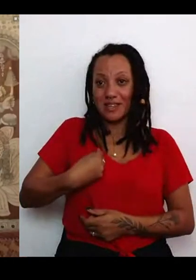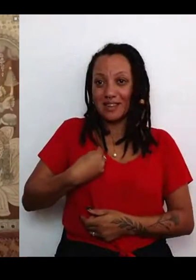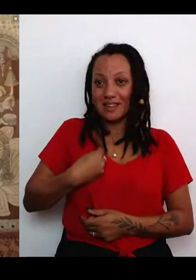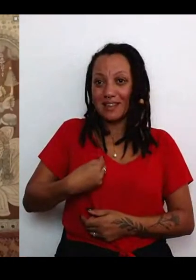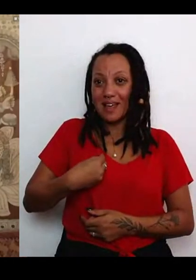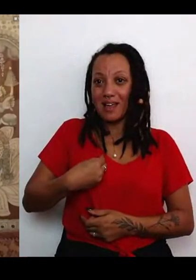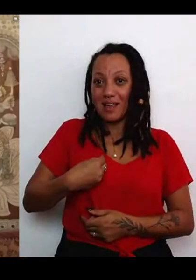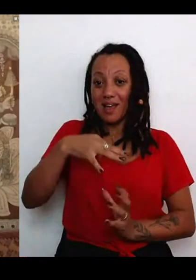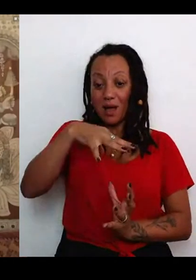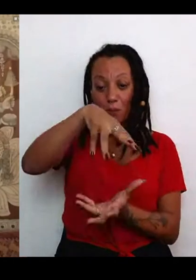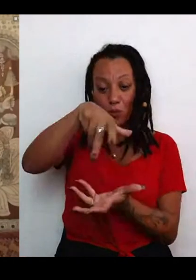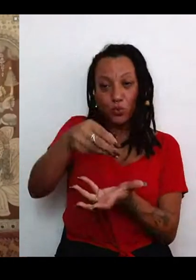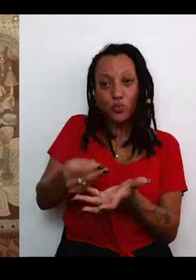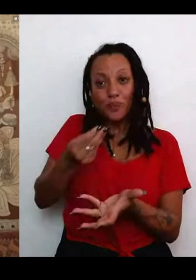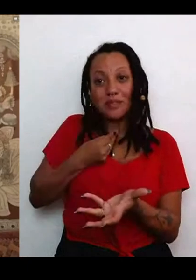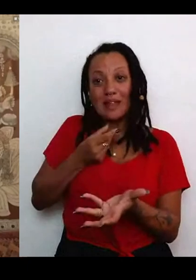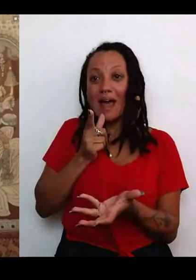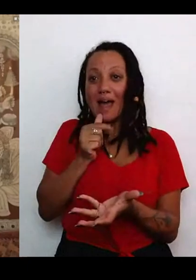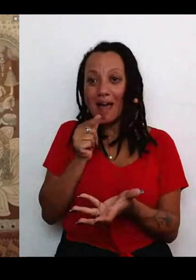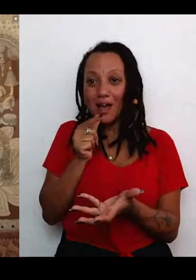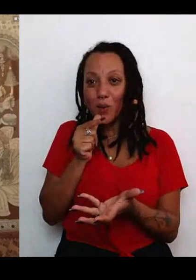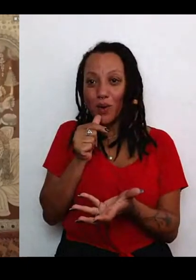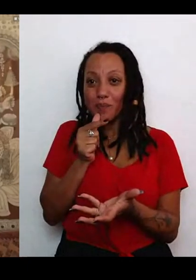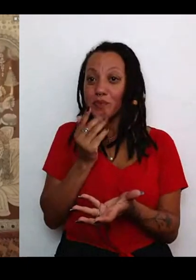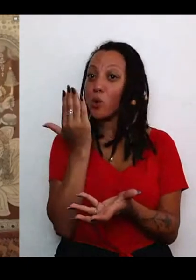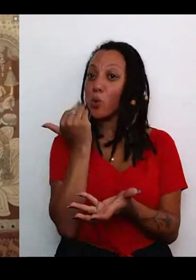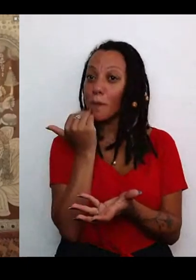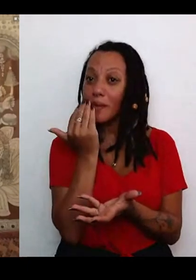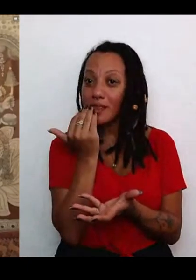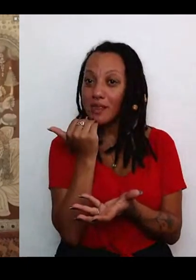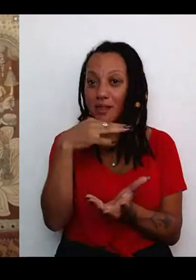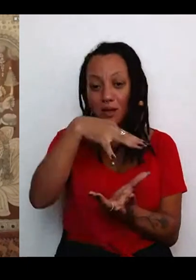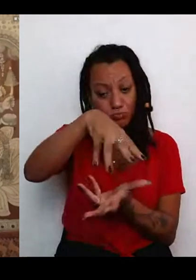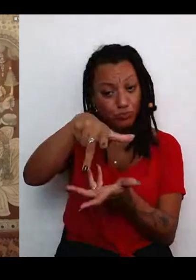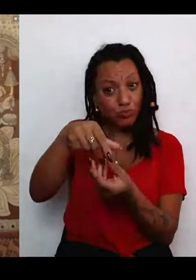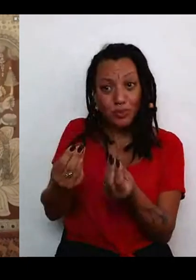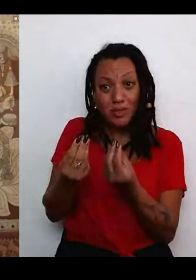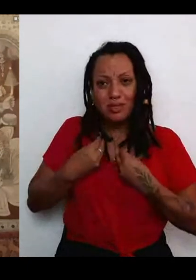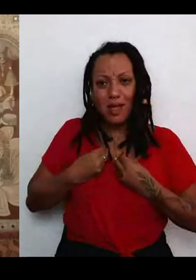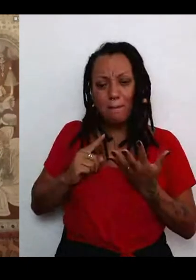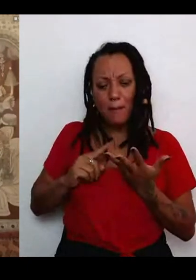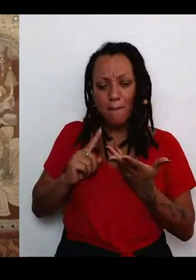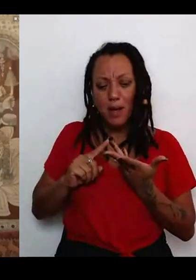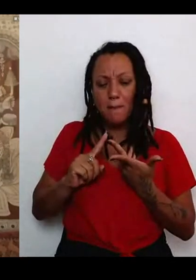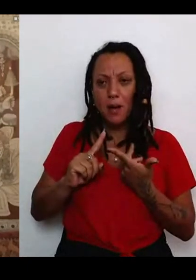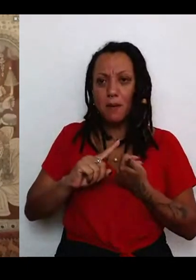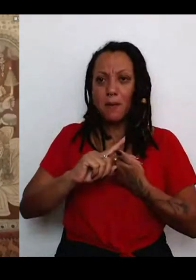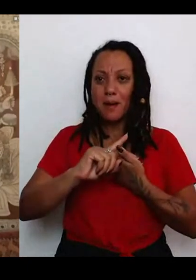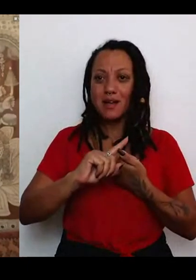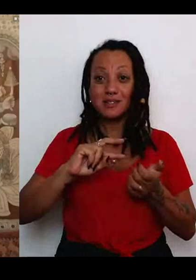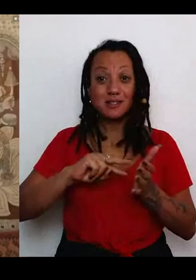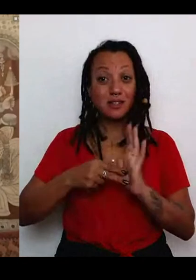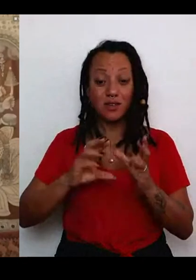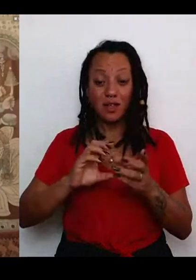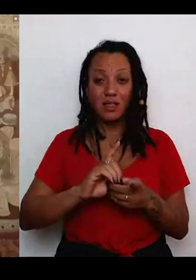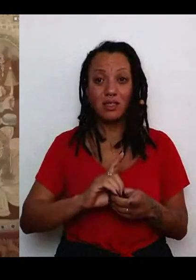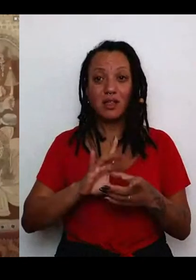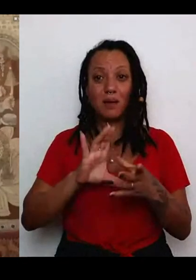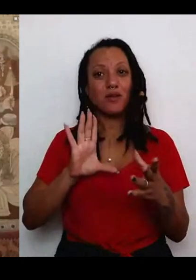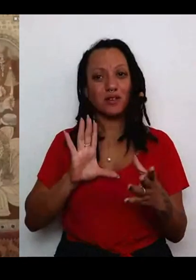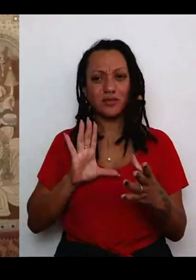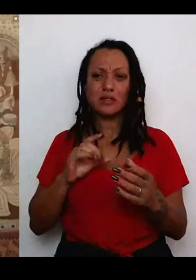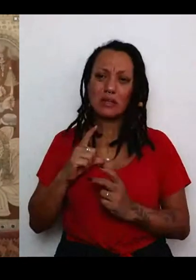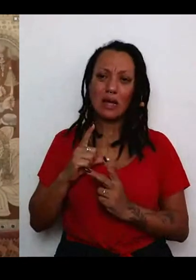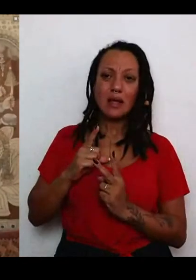biodiversity gives us food Earth democracy is a worldview paradigm and practice that is based on the recognition